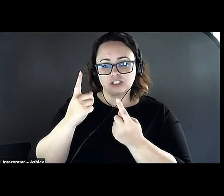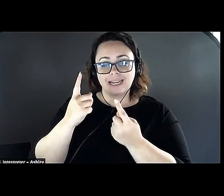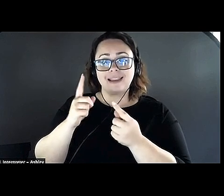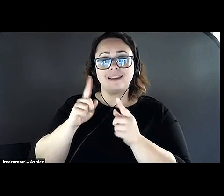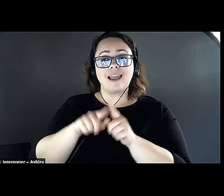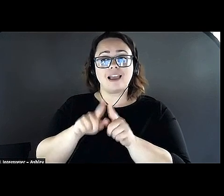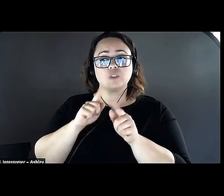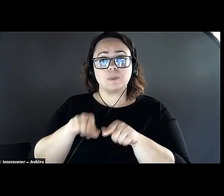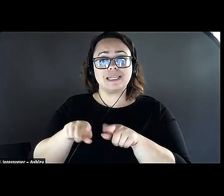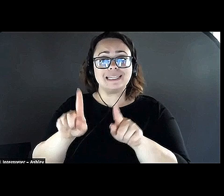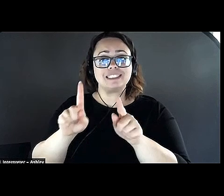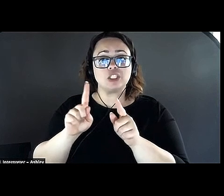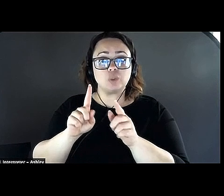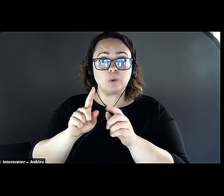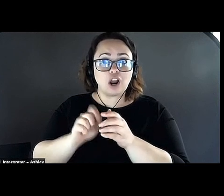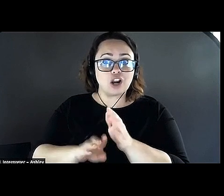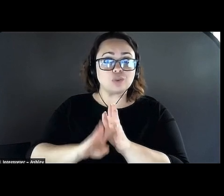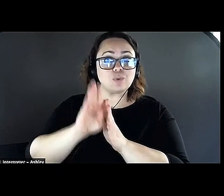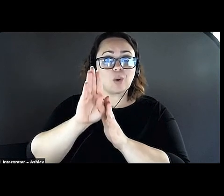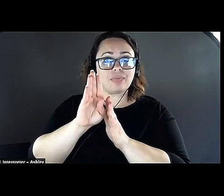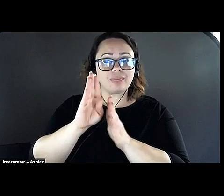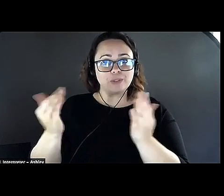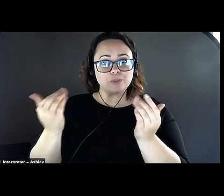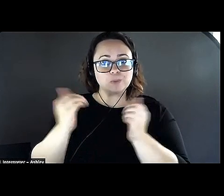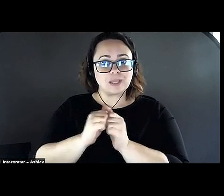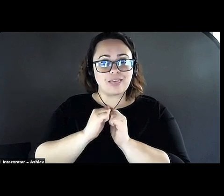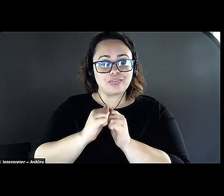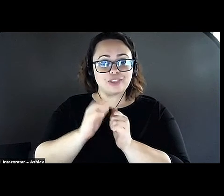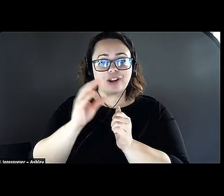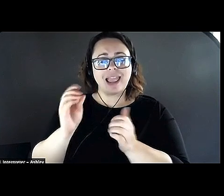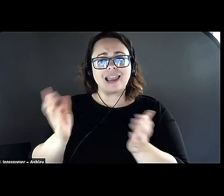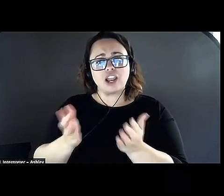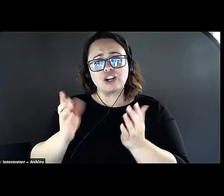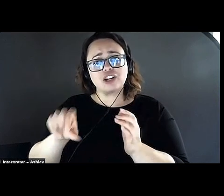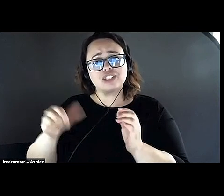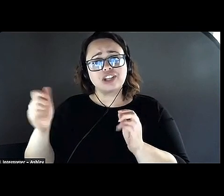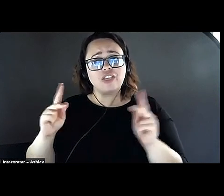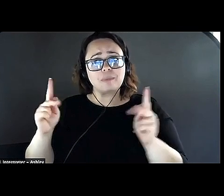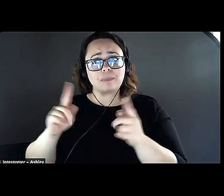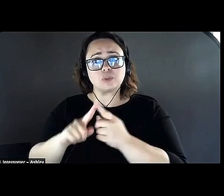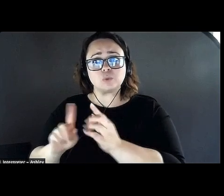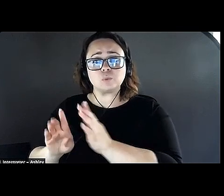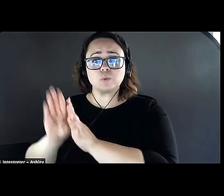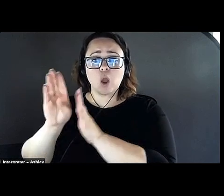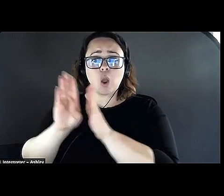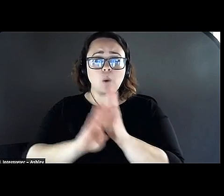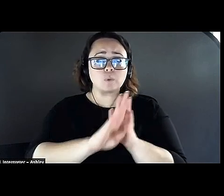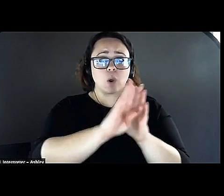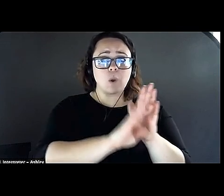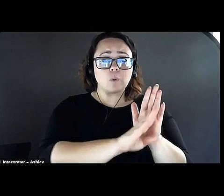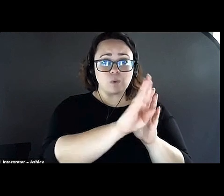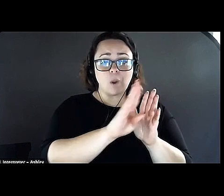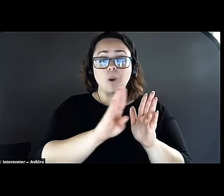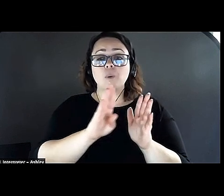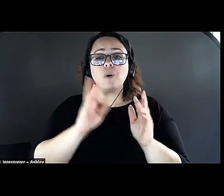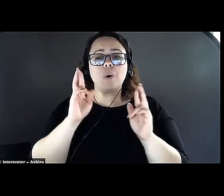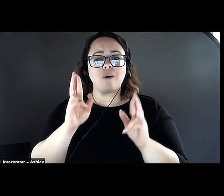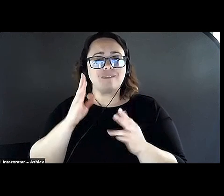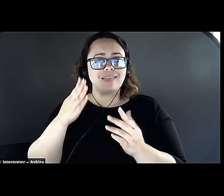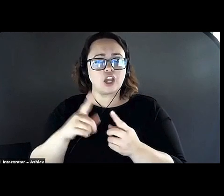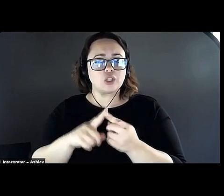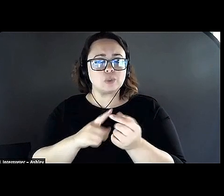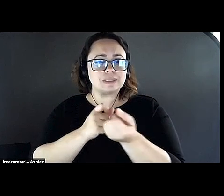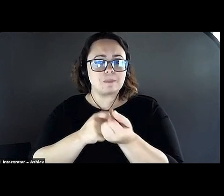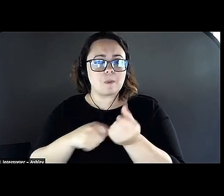our growth together and as we encourage others around us to grow. May we be there to support each